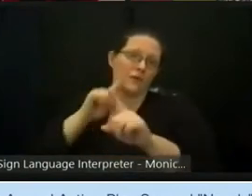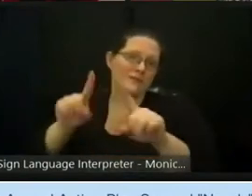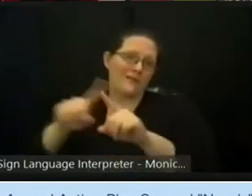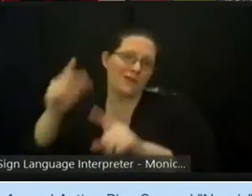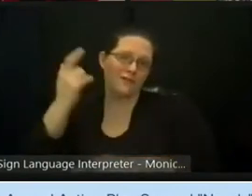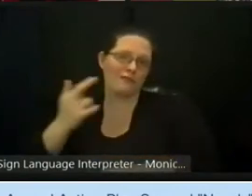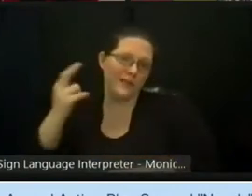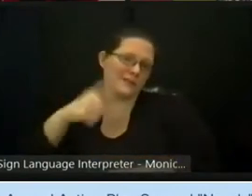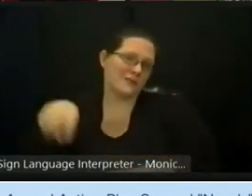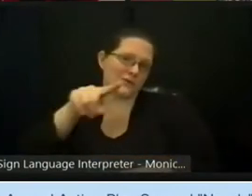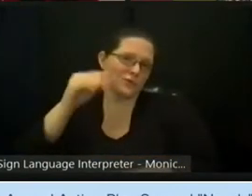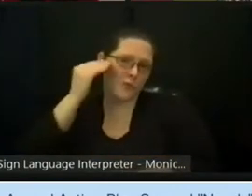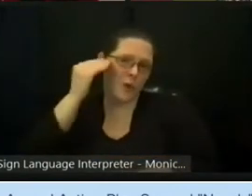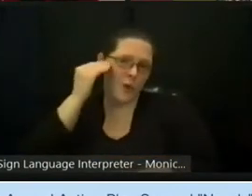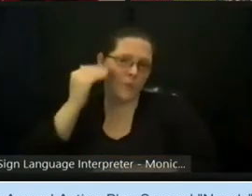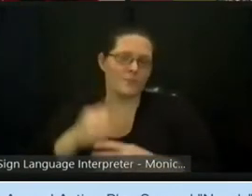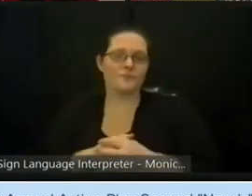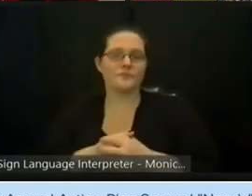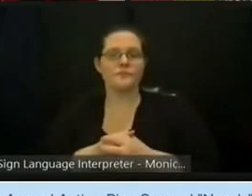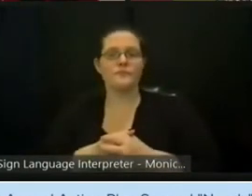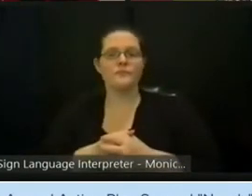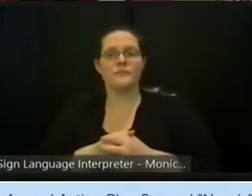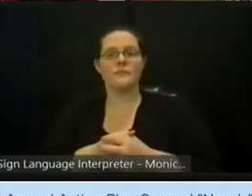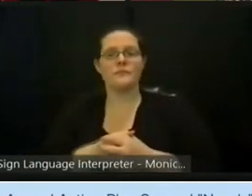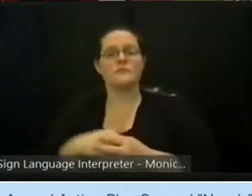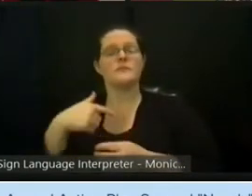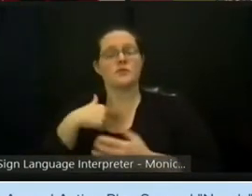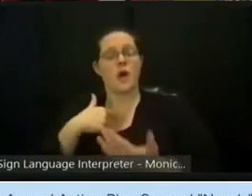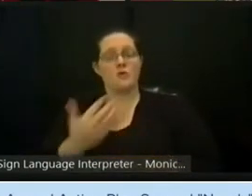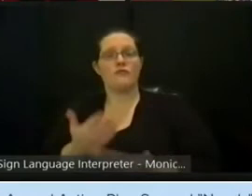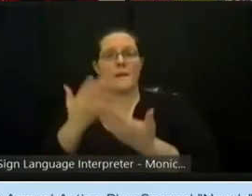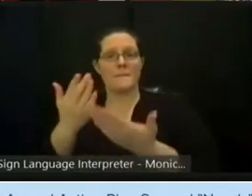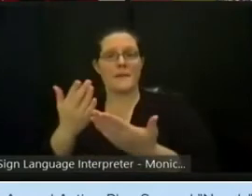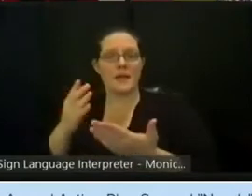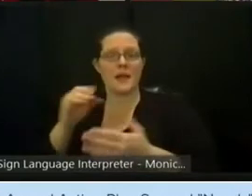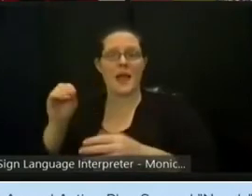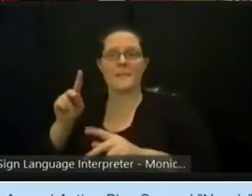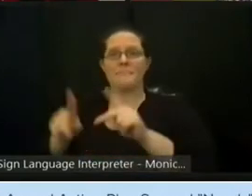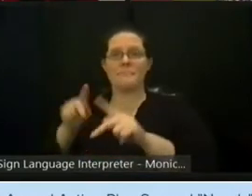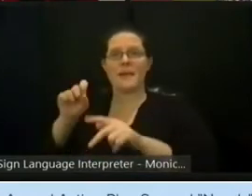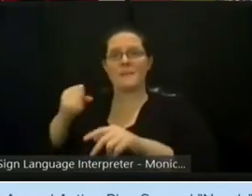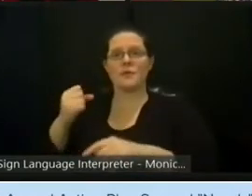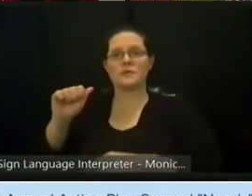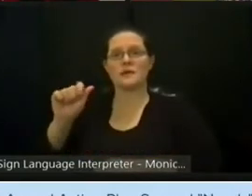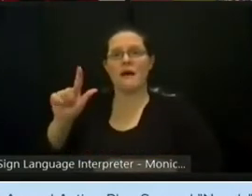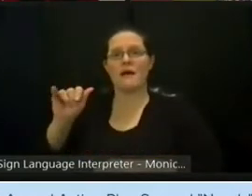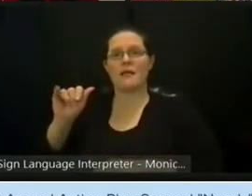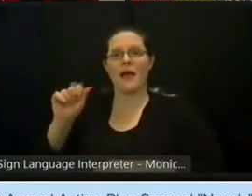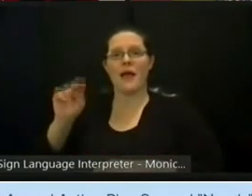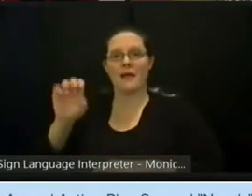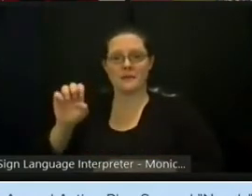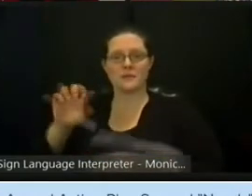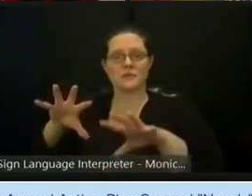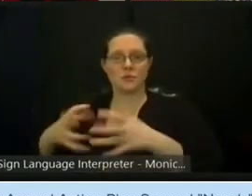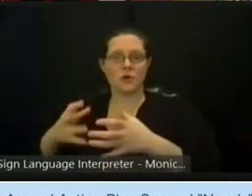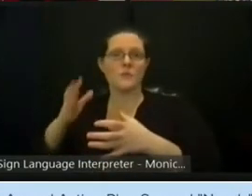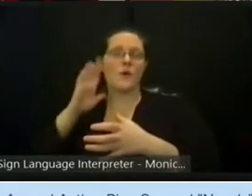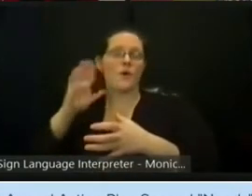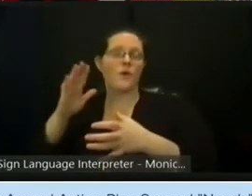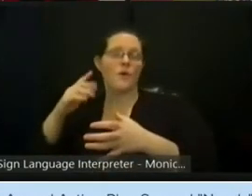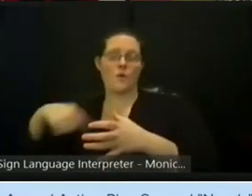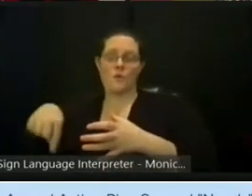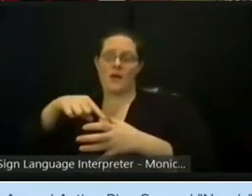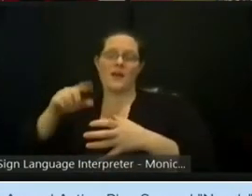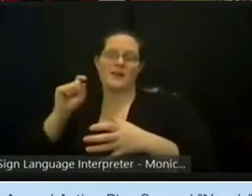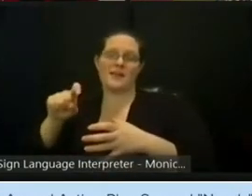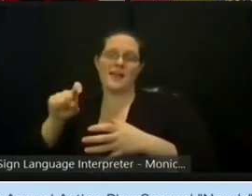So what I would recommend and what People's Alliance will be asking you to do is to help legal aid,